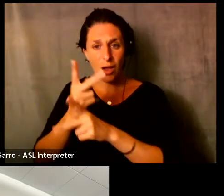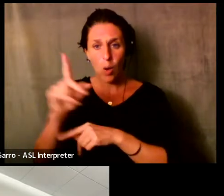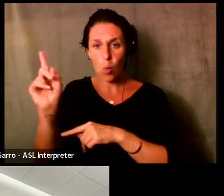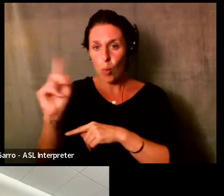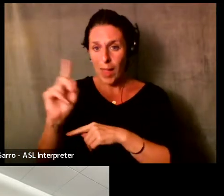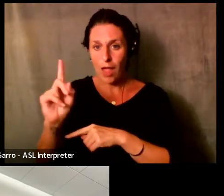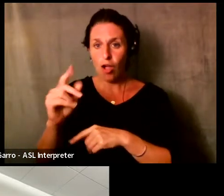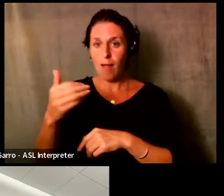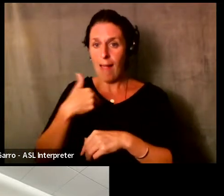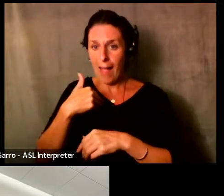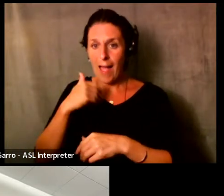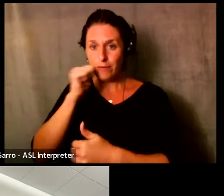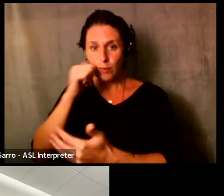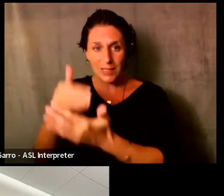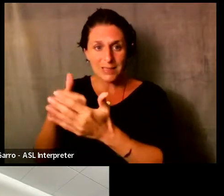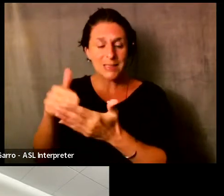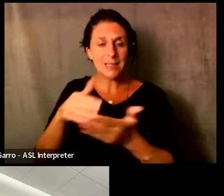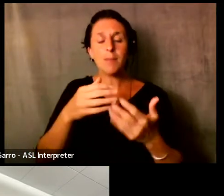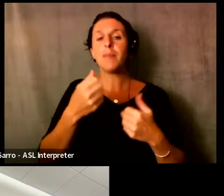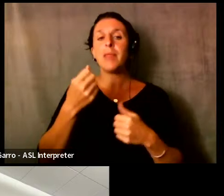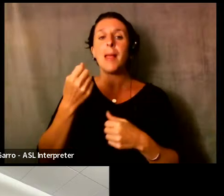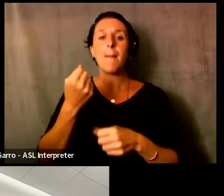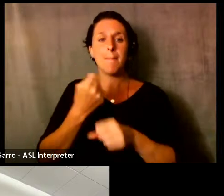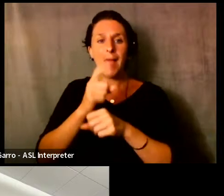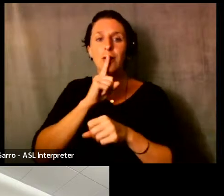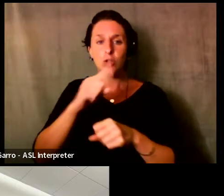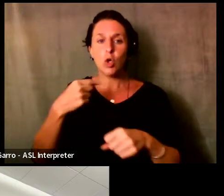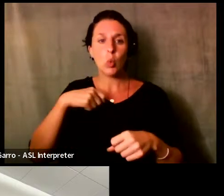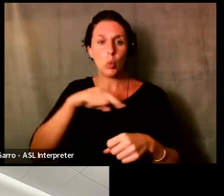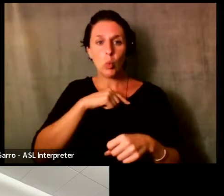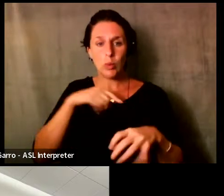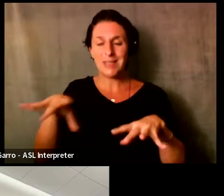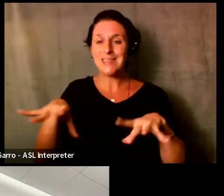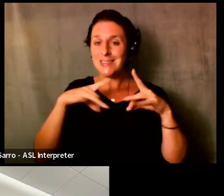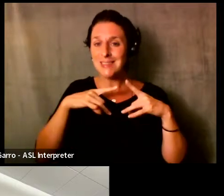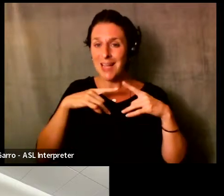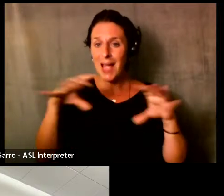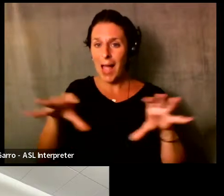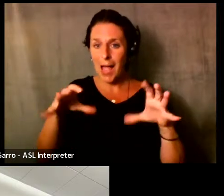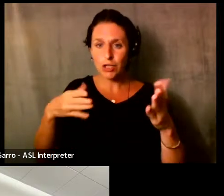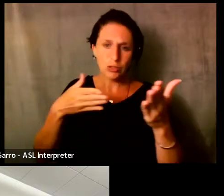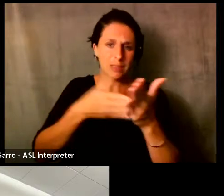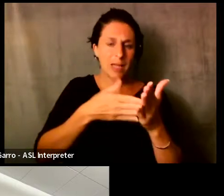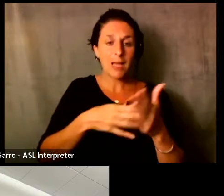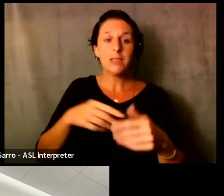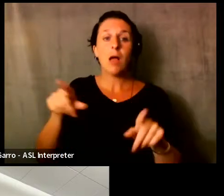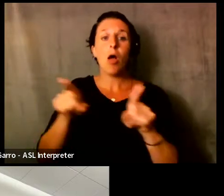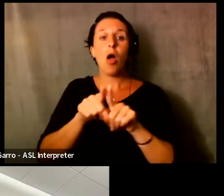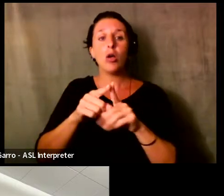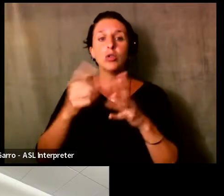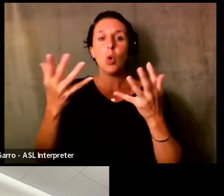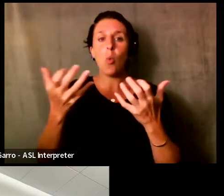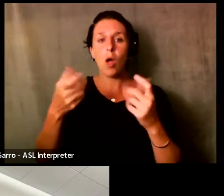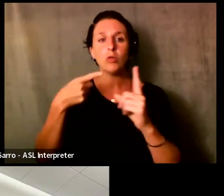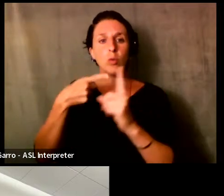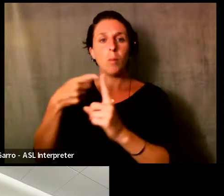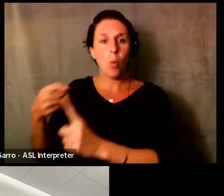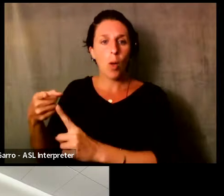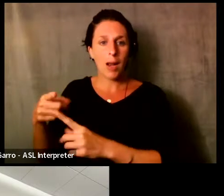we take action against it. And I also just want to point out that we